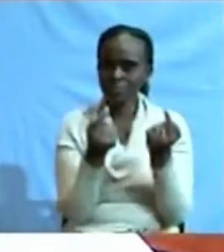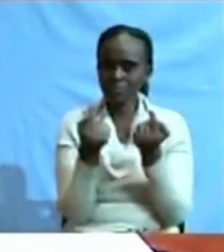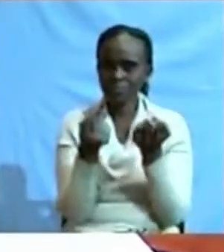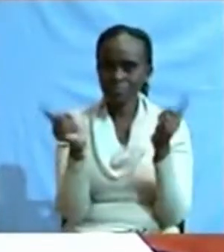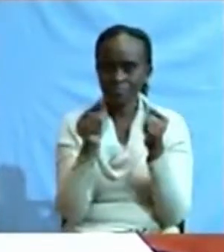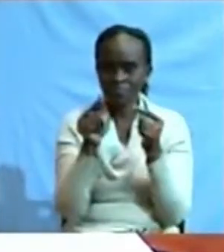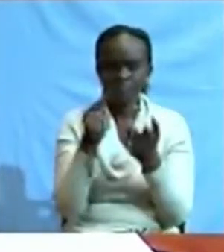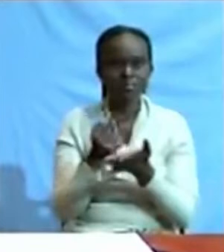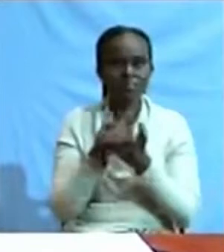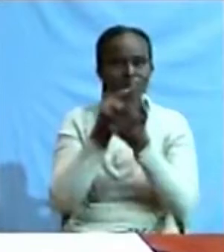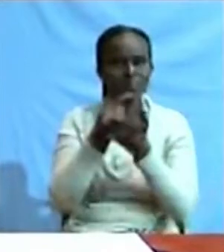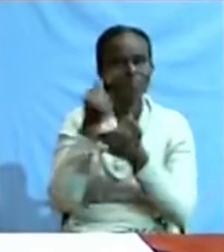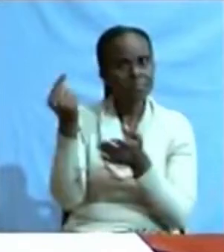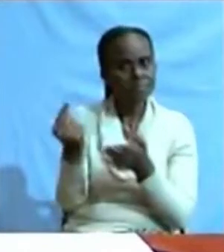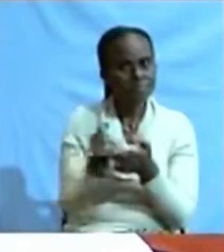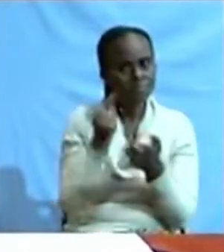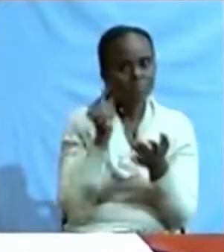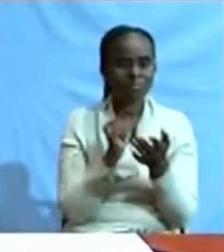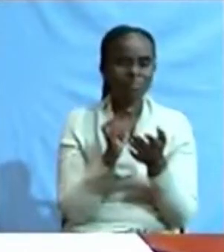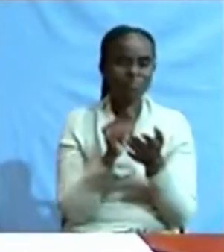the grant was coming, it was